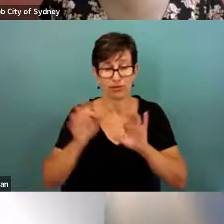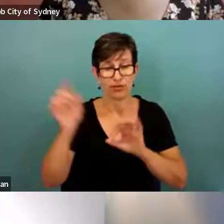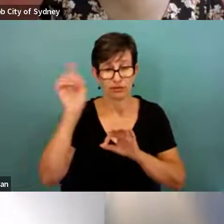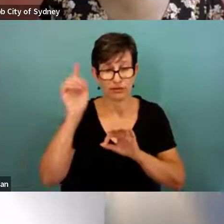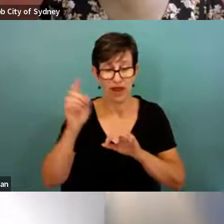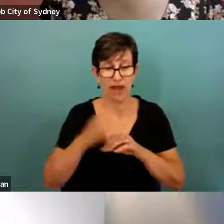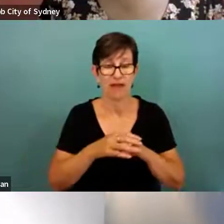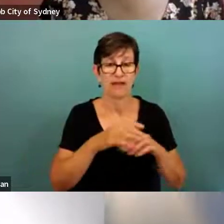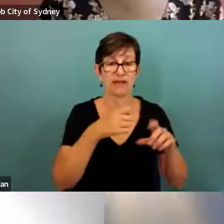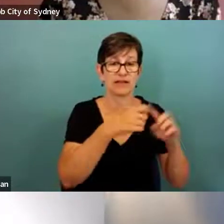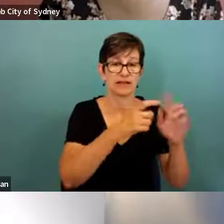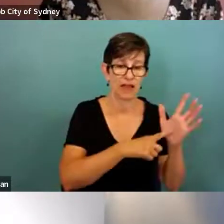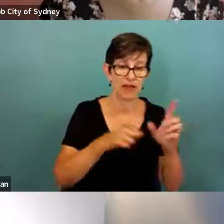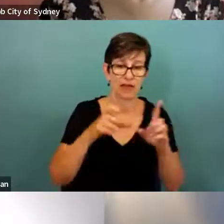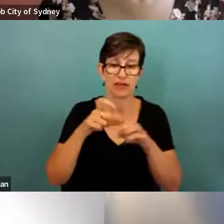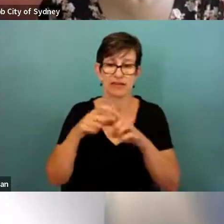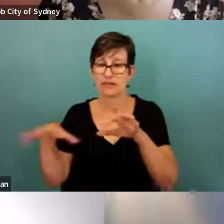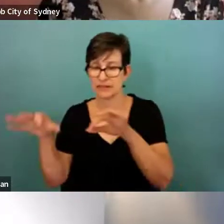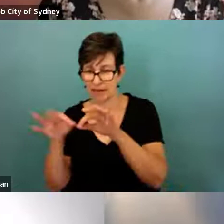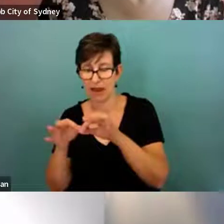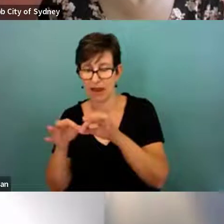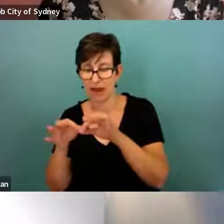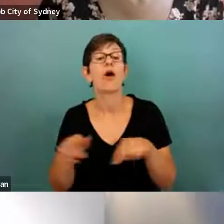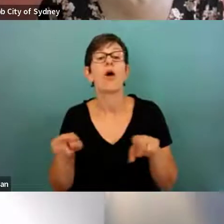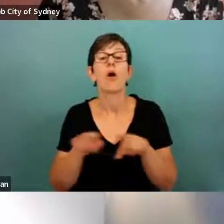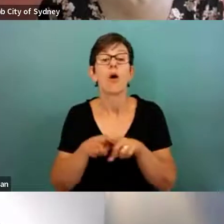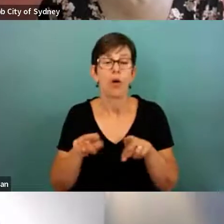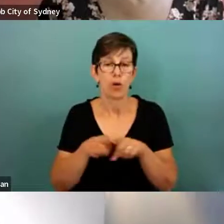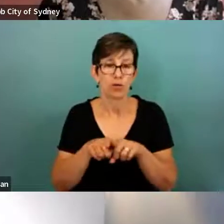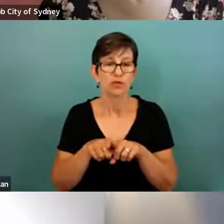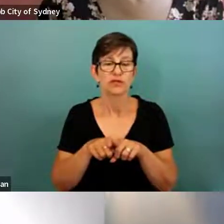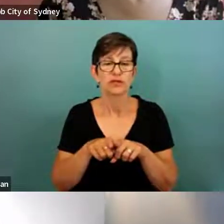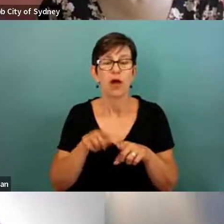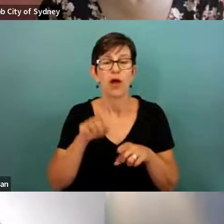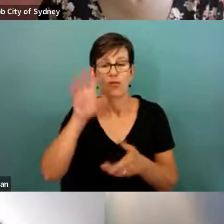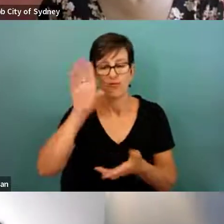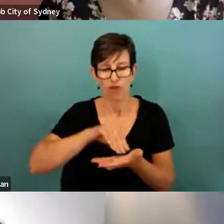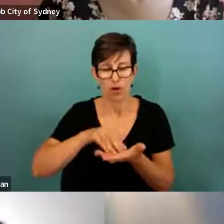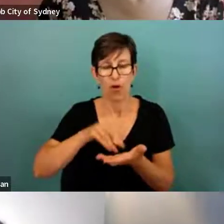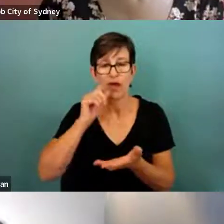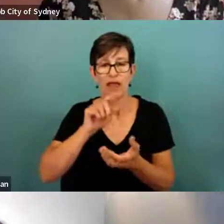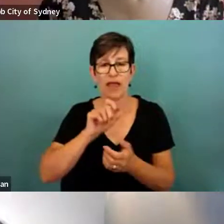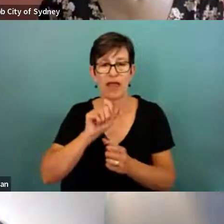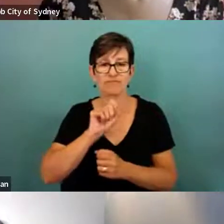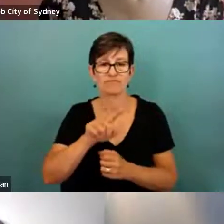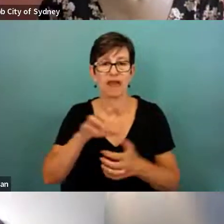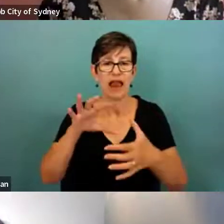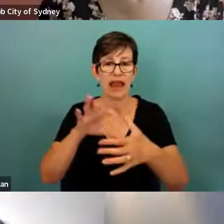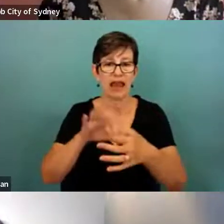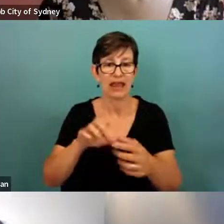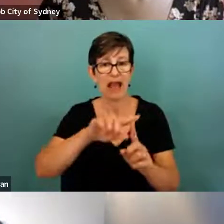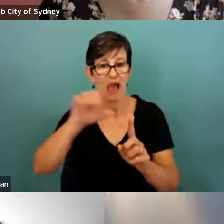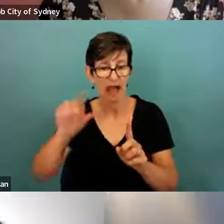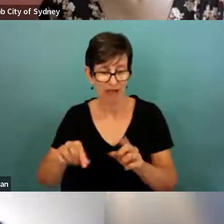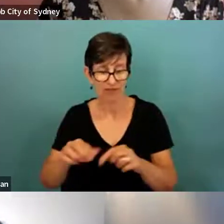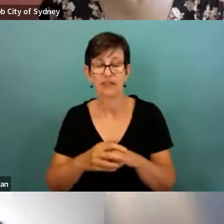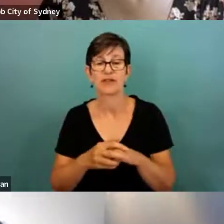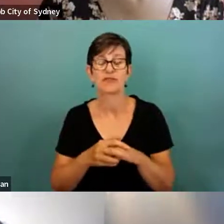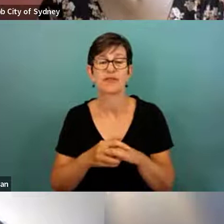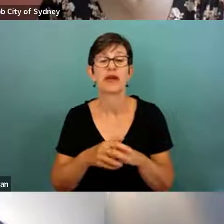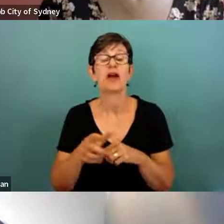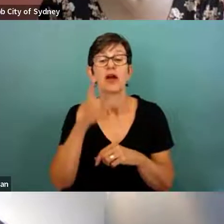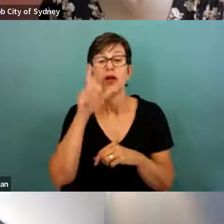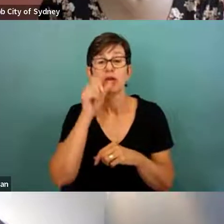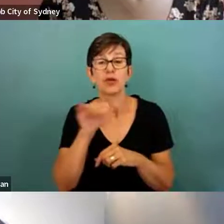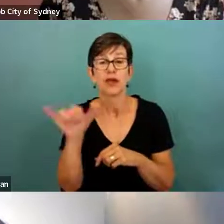also being recorded, so I'll send out a link to the recording after the session. I invite people to pin their